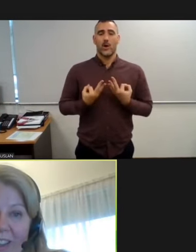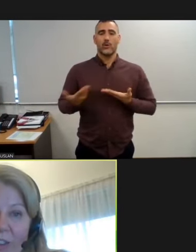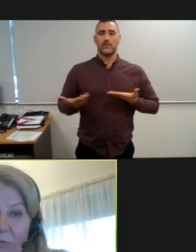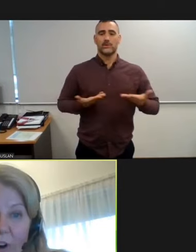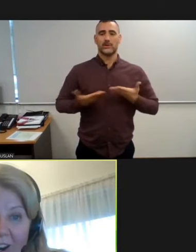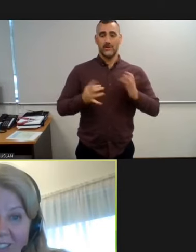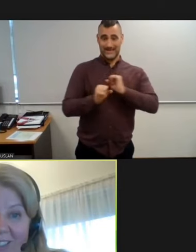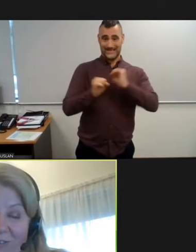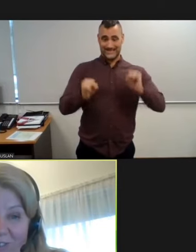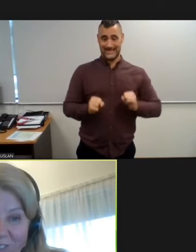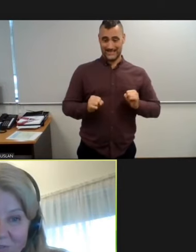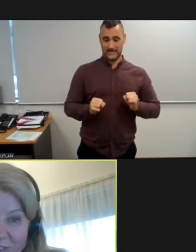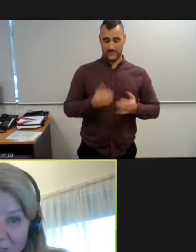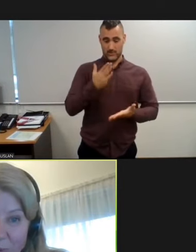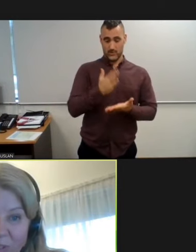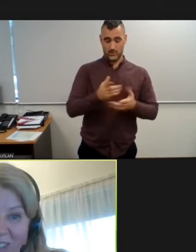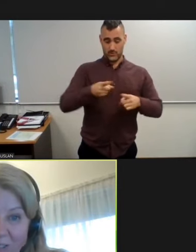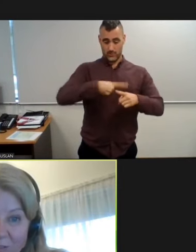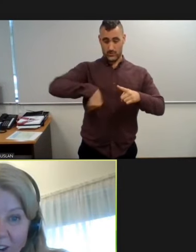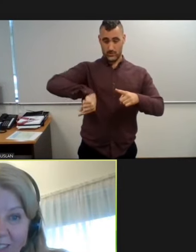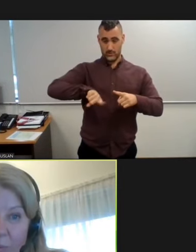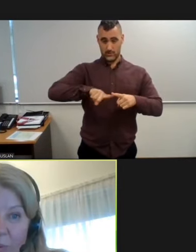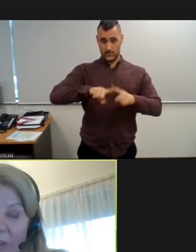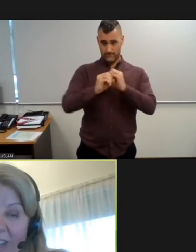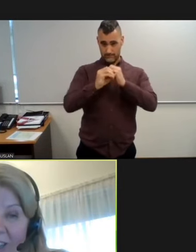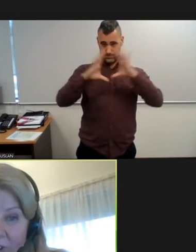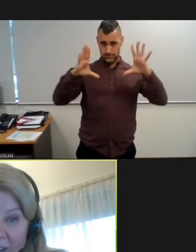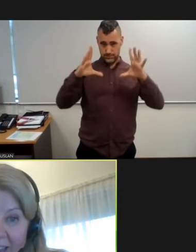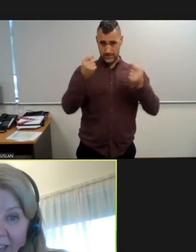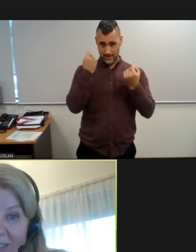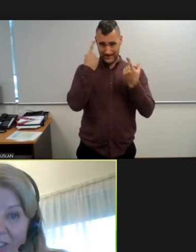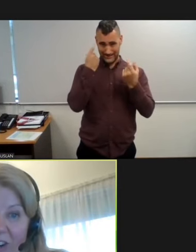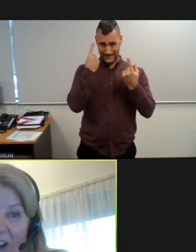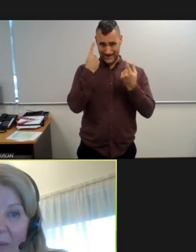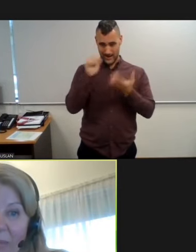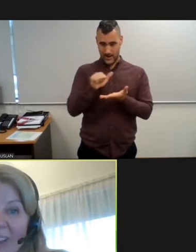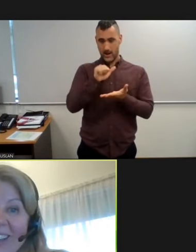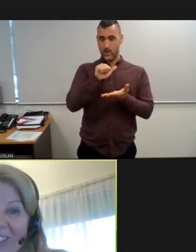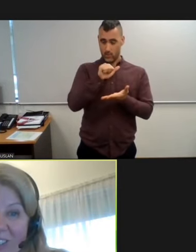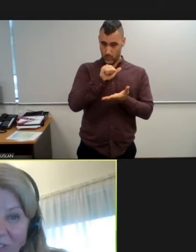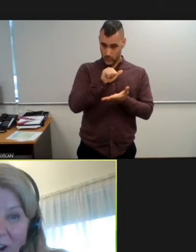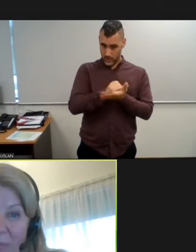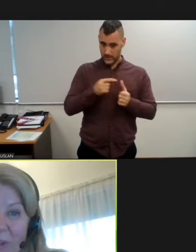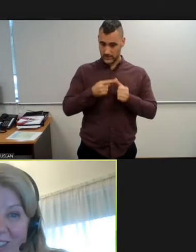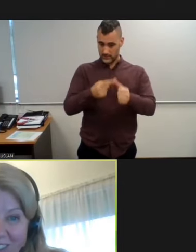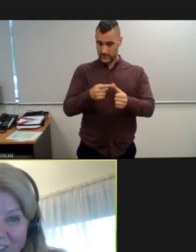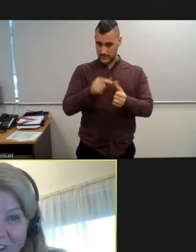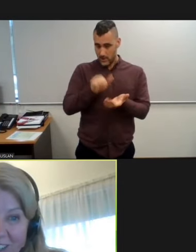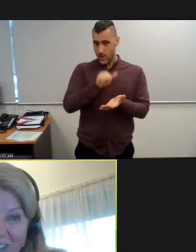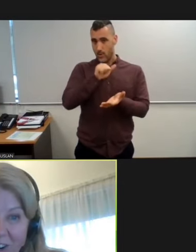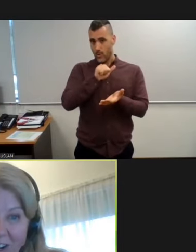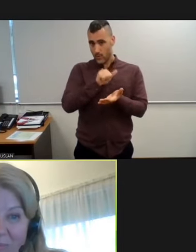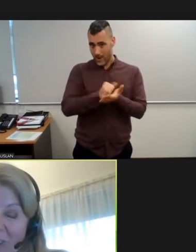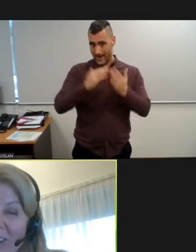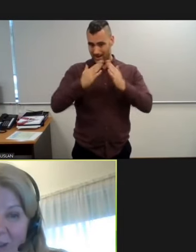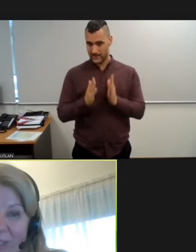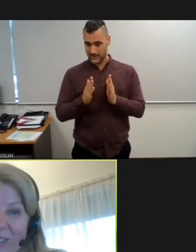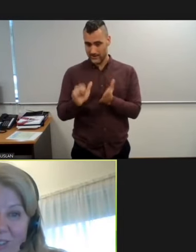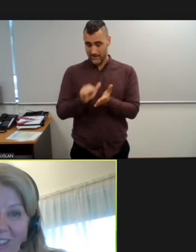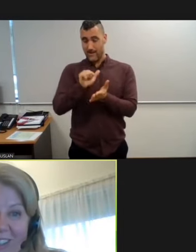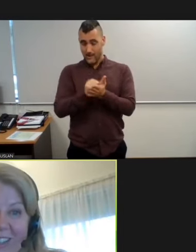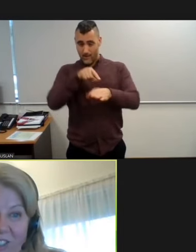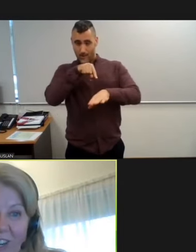you get the right response, the right support and the right housing type to the right person at the right time, you